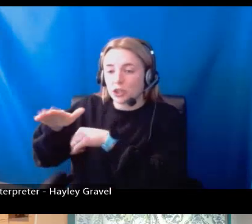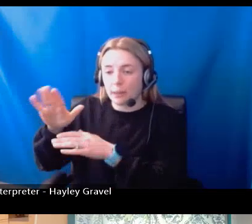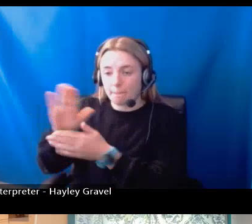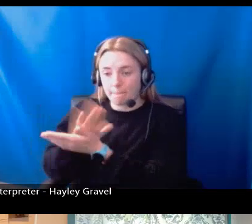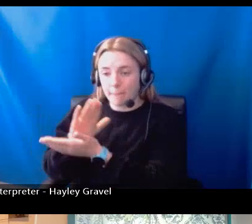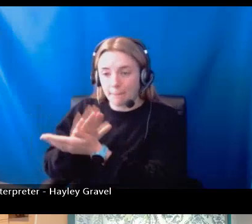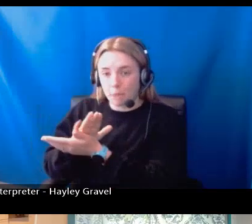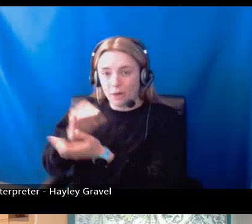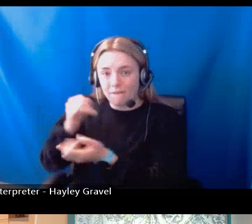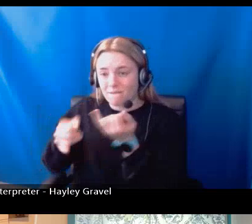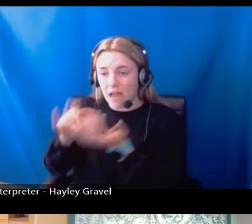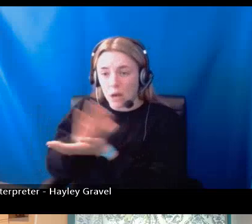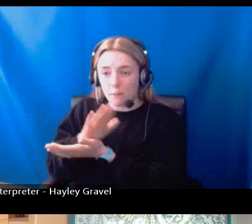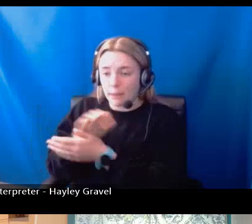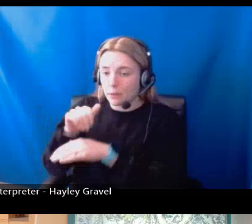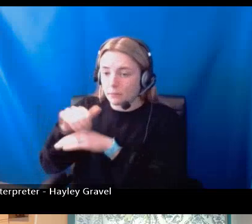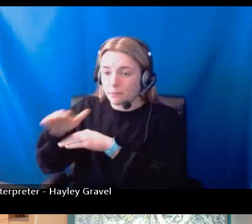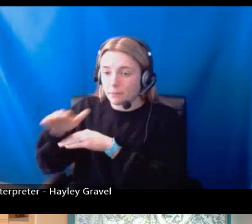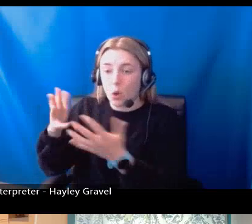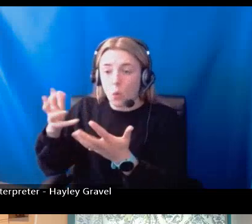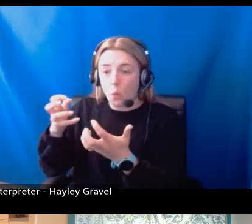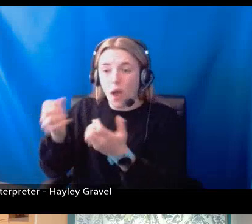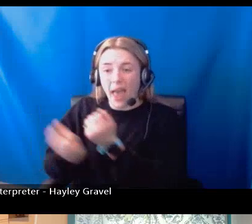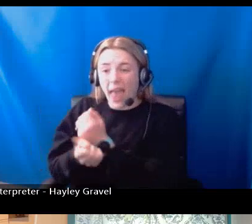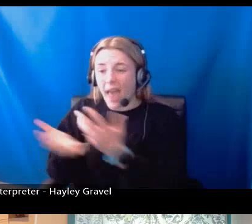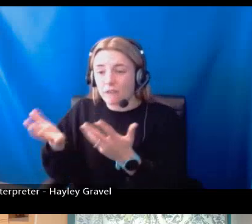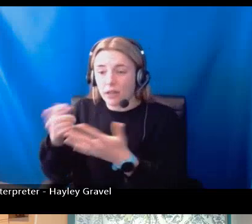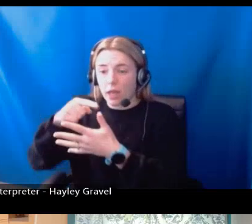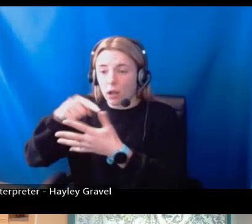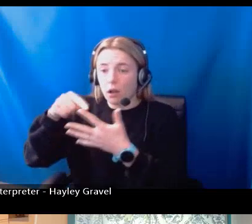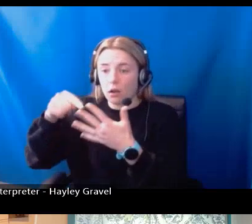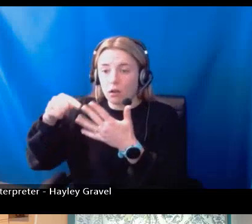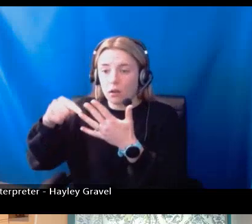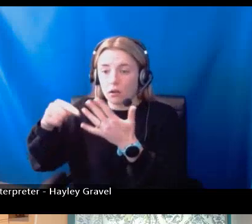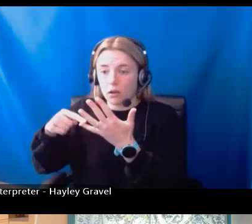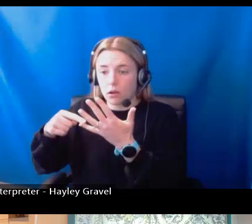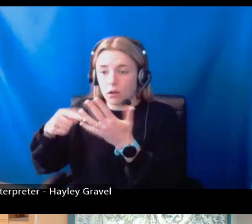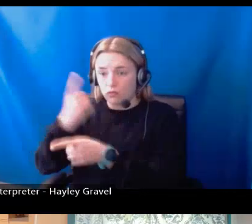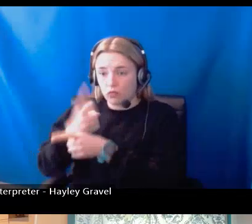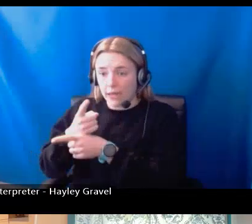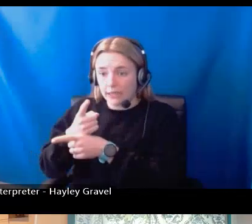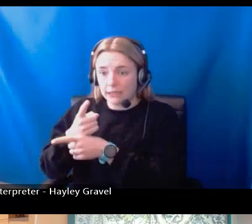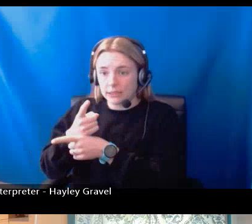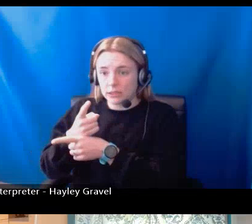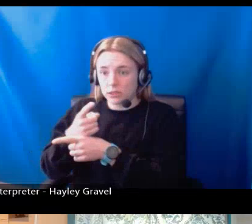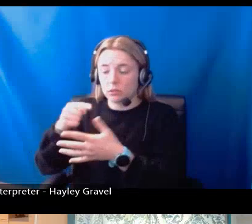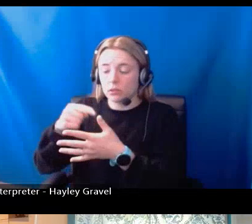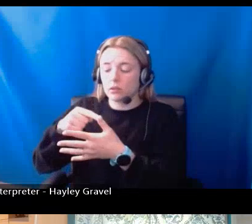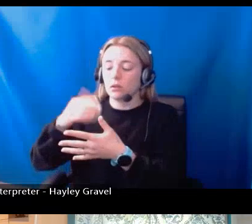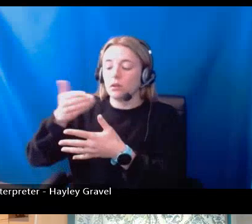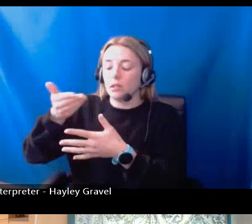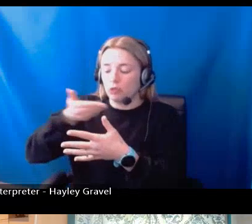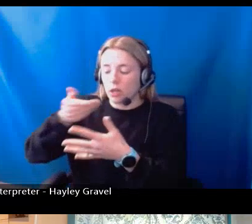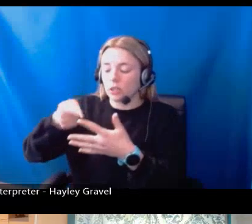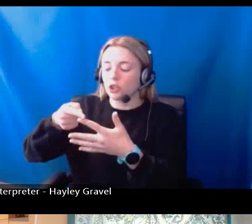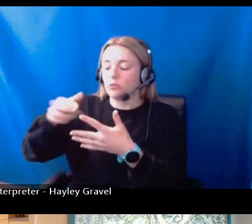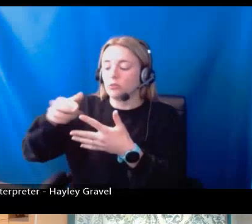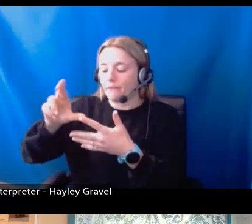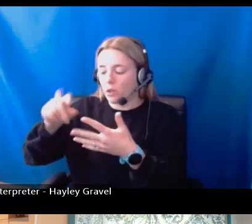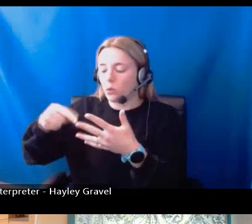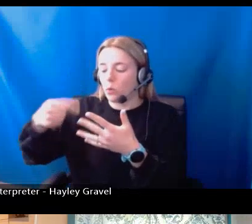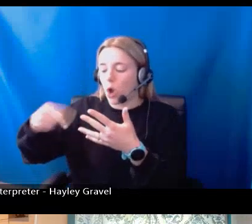want every single piece in order, correct? Not like we've Correct. submitted the introduction, we've submitted the review.